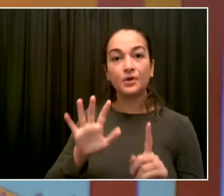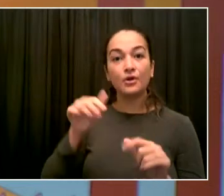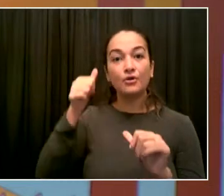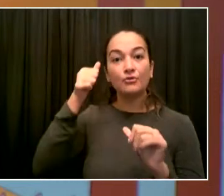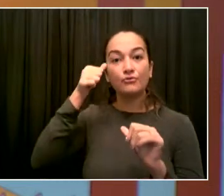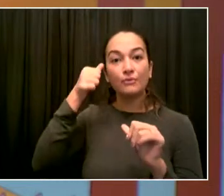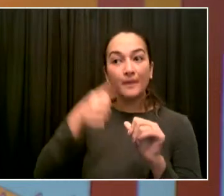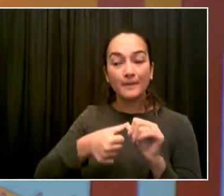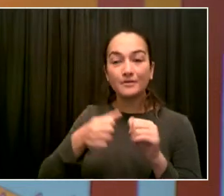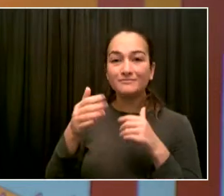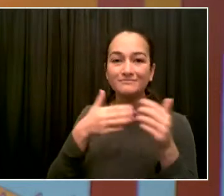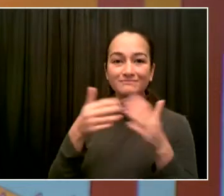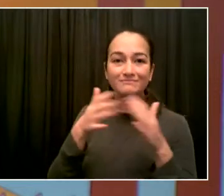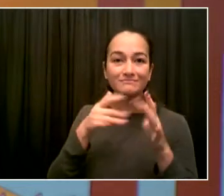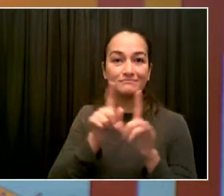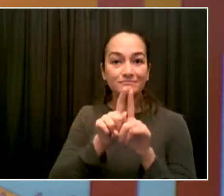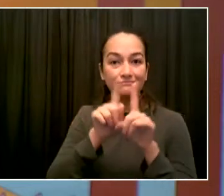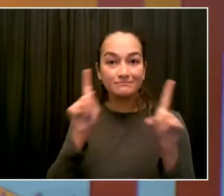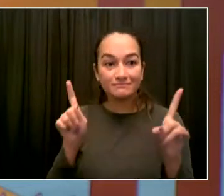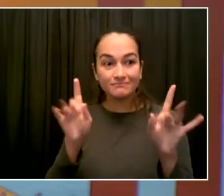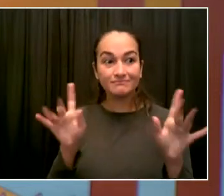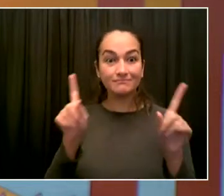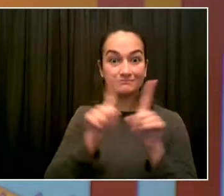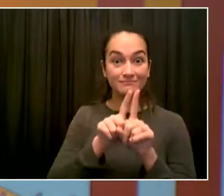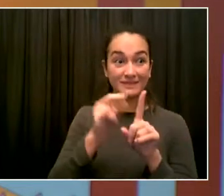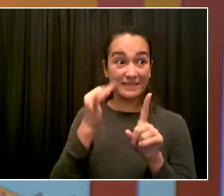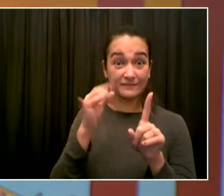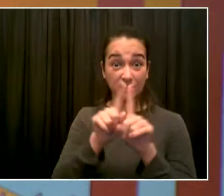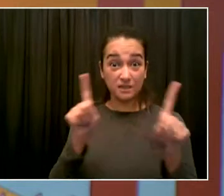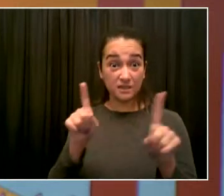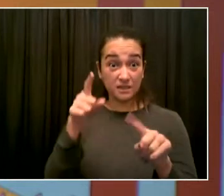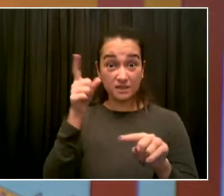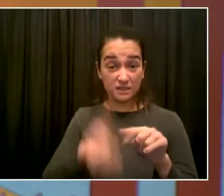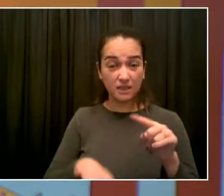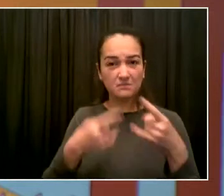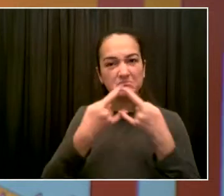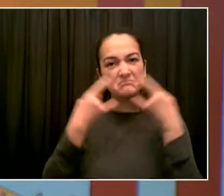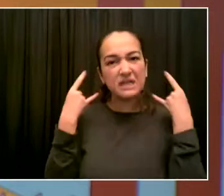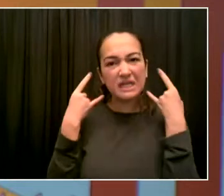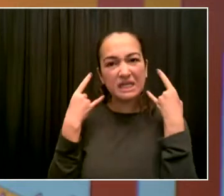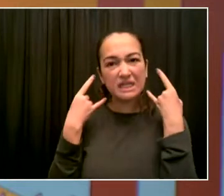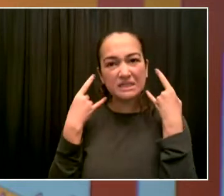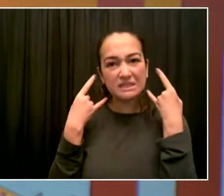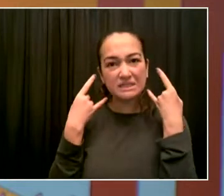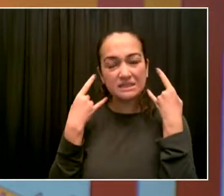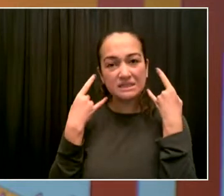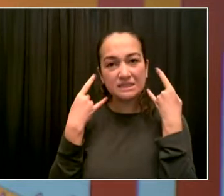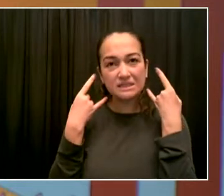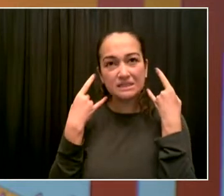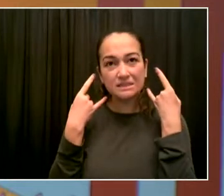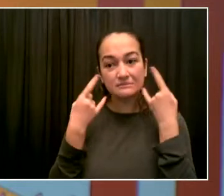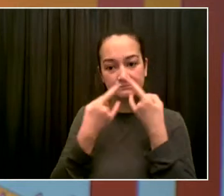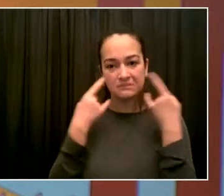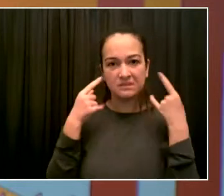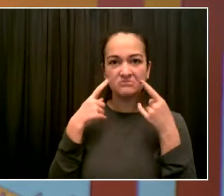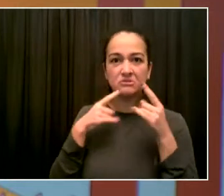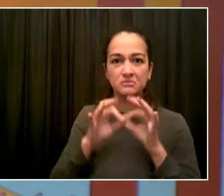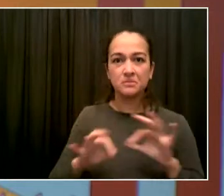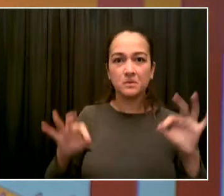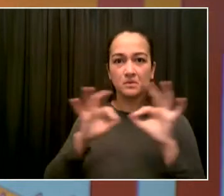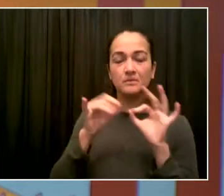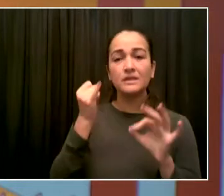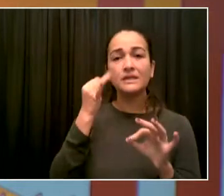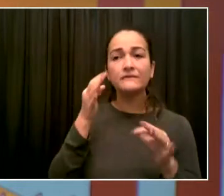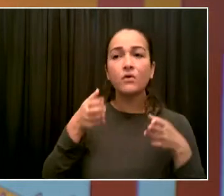have been one of the safest places to be in this city. So if you're masked and you're moving by someone in a hallway, that does not constitute close